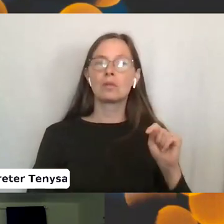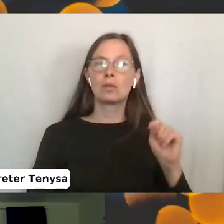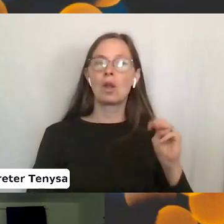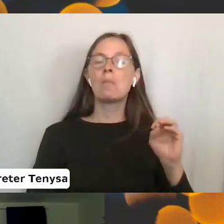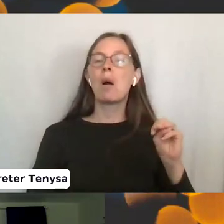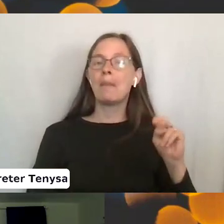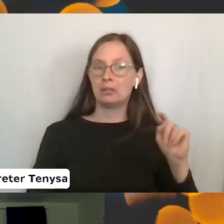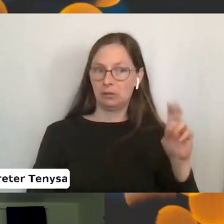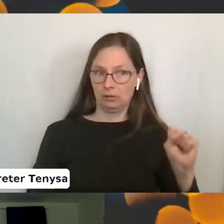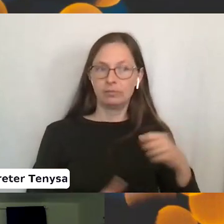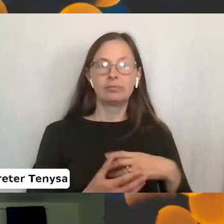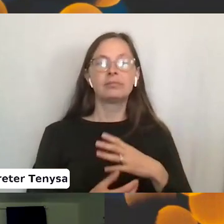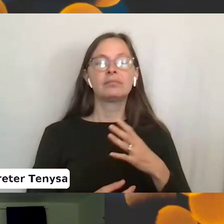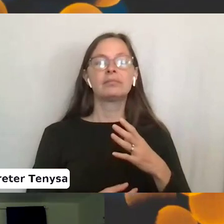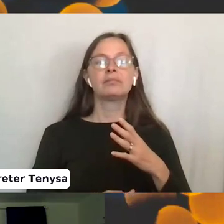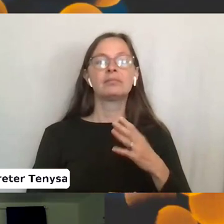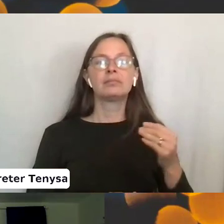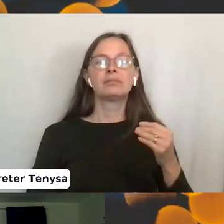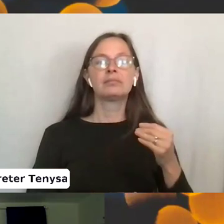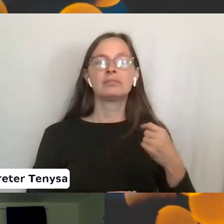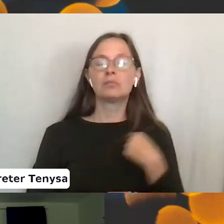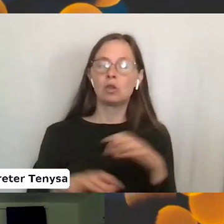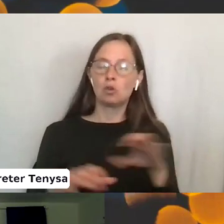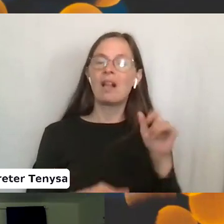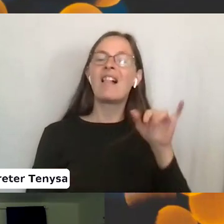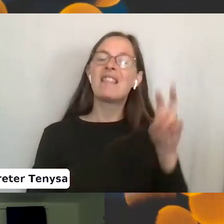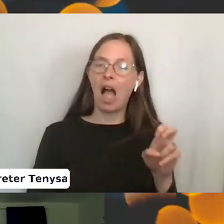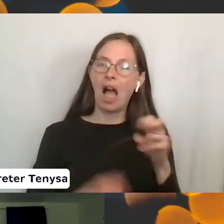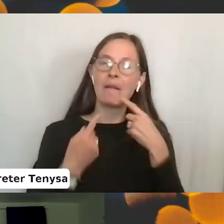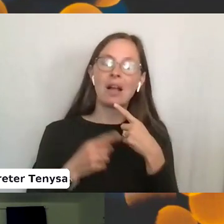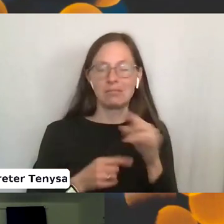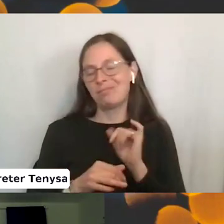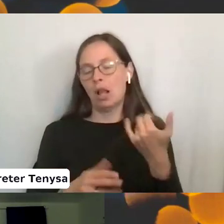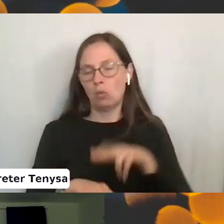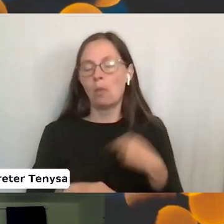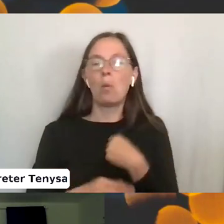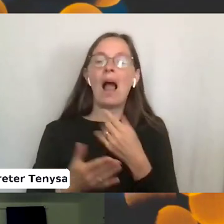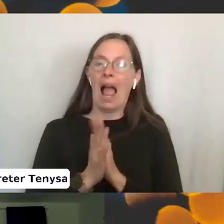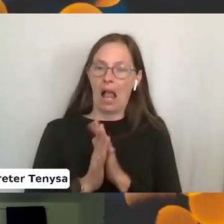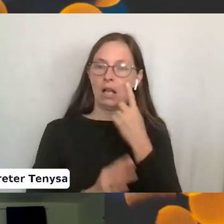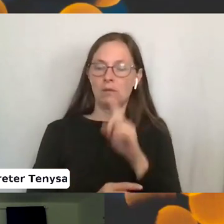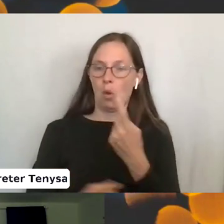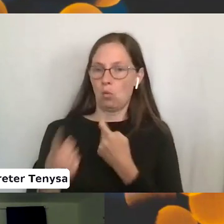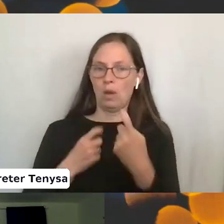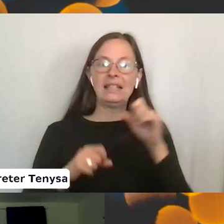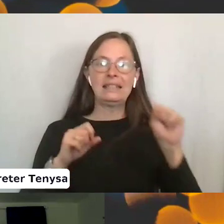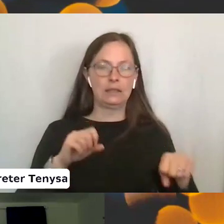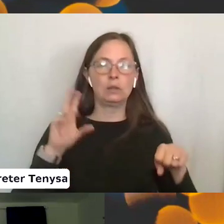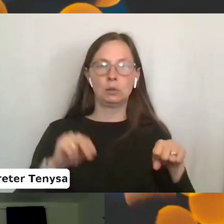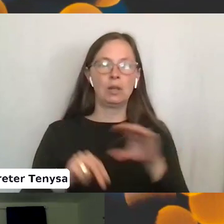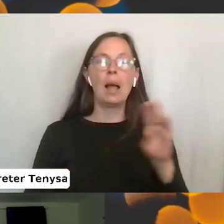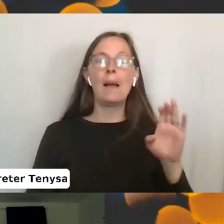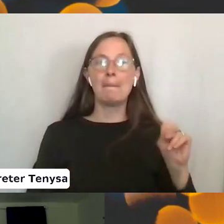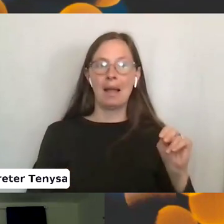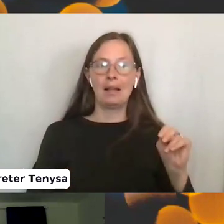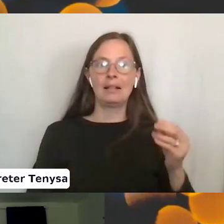live podcasts, we asked for yes/no questions, and Ben gave us the question